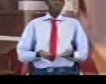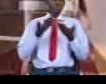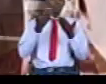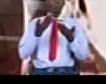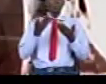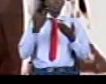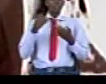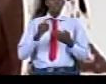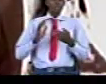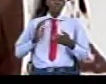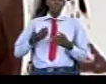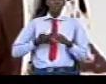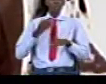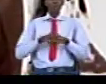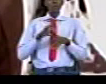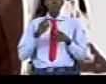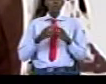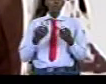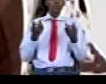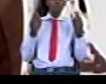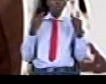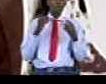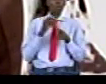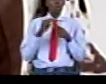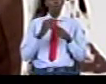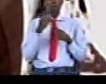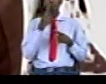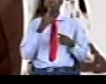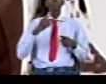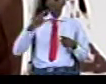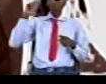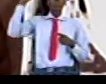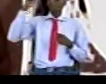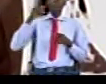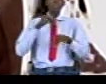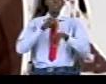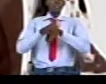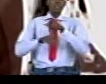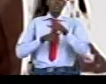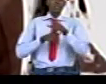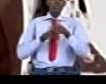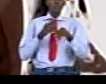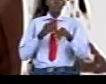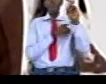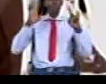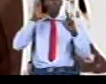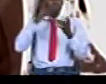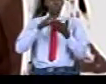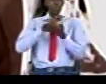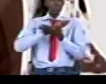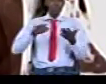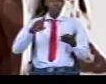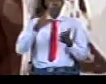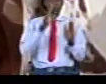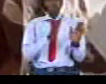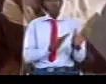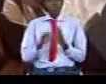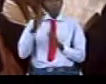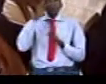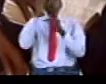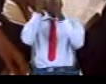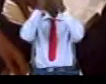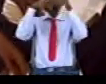nor sworn deceitfully, the Lord will purify you. Yeah. And prepare you for heaven in Jesus'